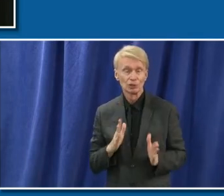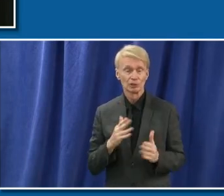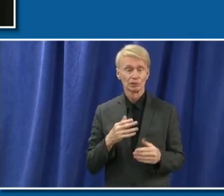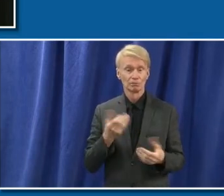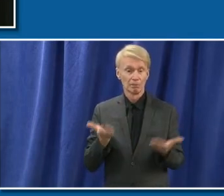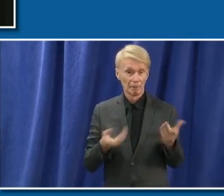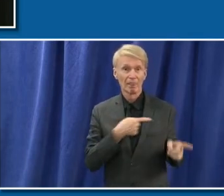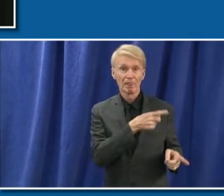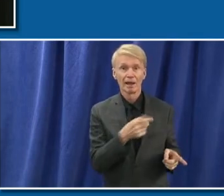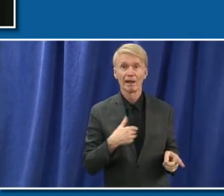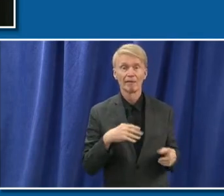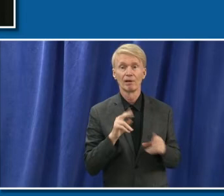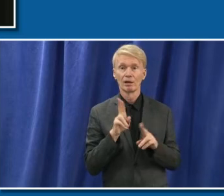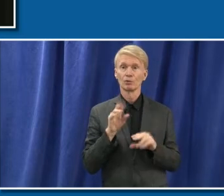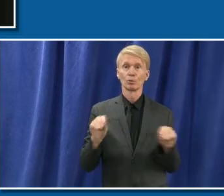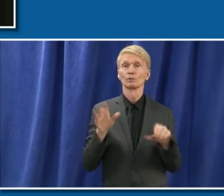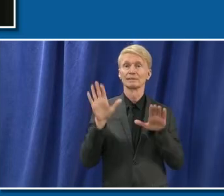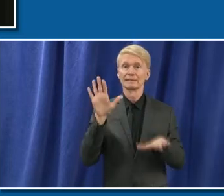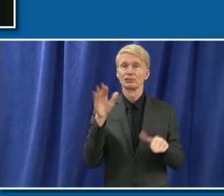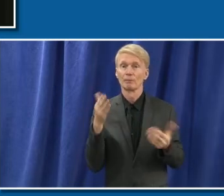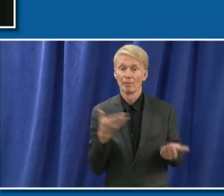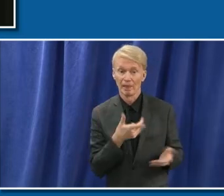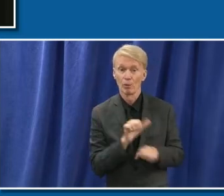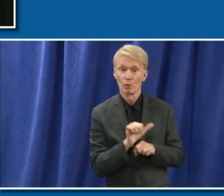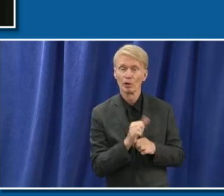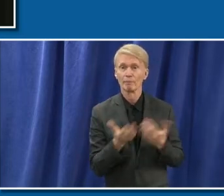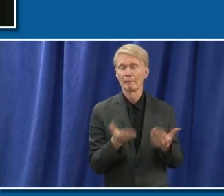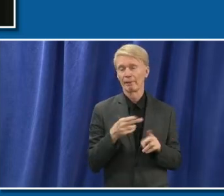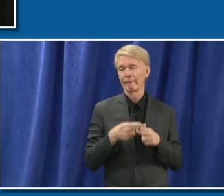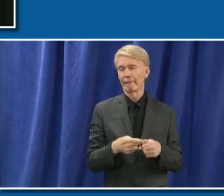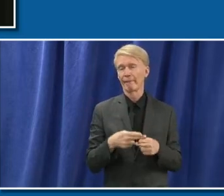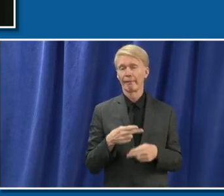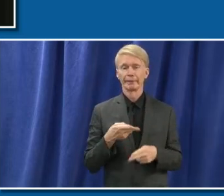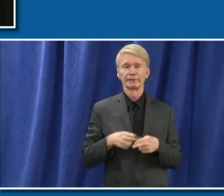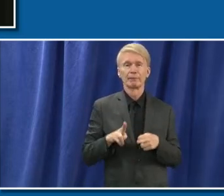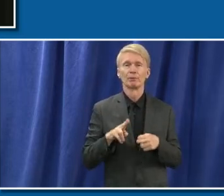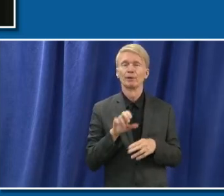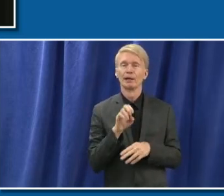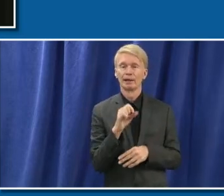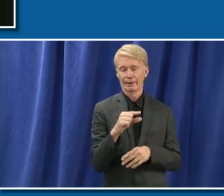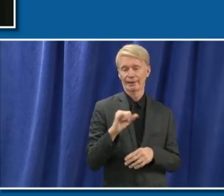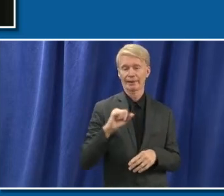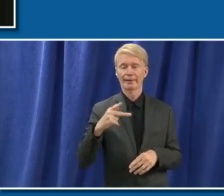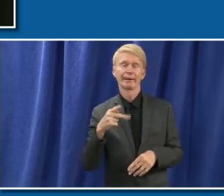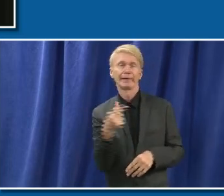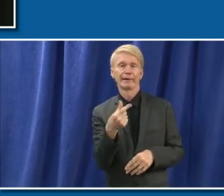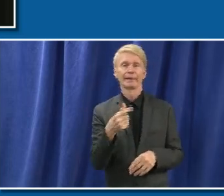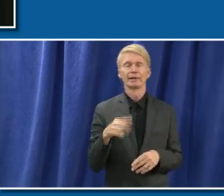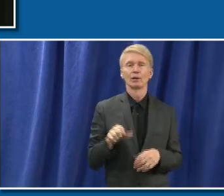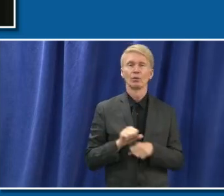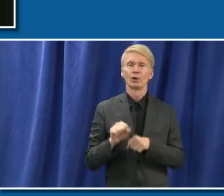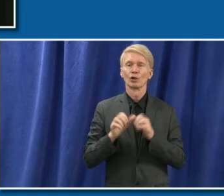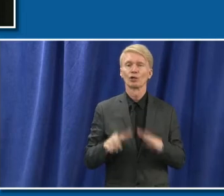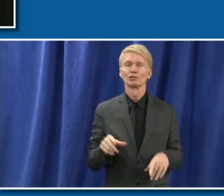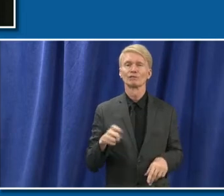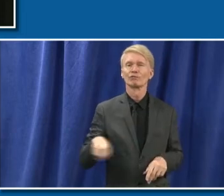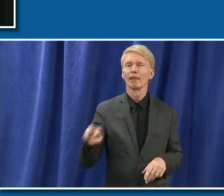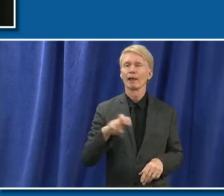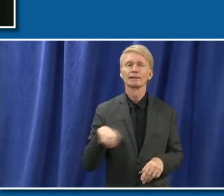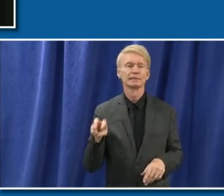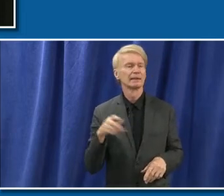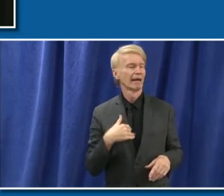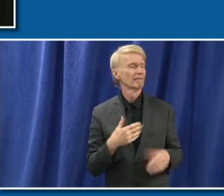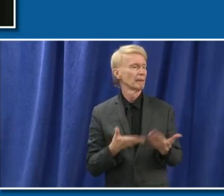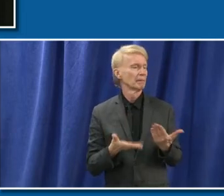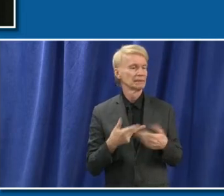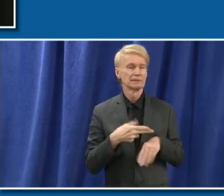undocumented in that setting or working kind of gig employee workers, we think having vaccine potentially available through workplaces